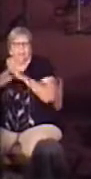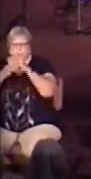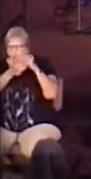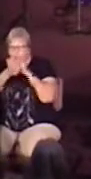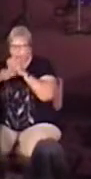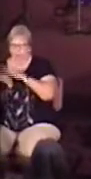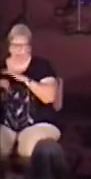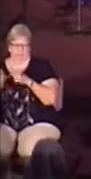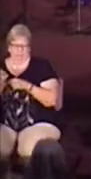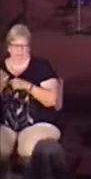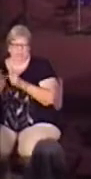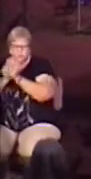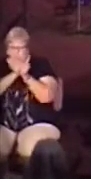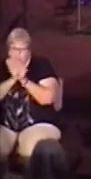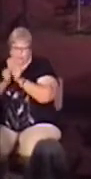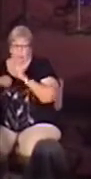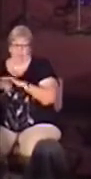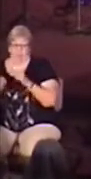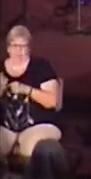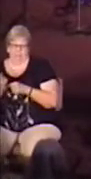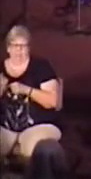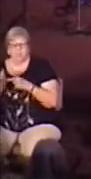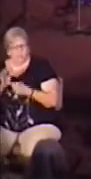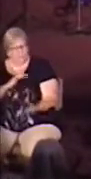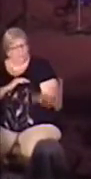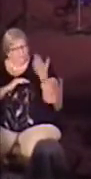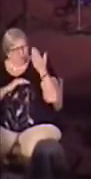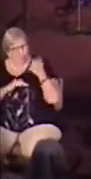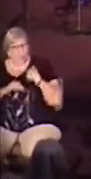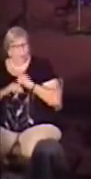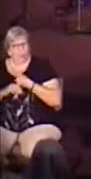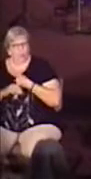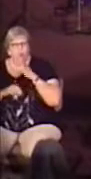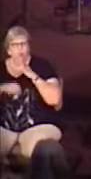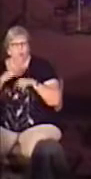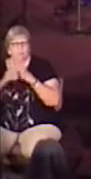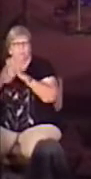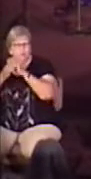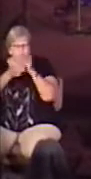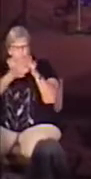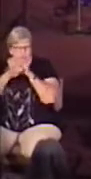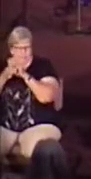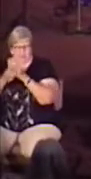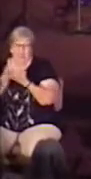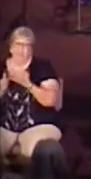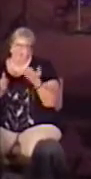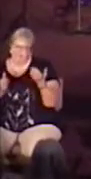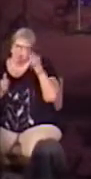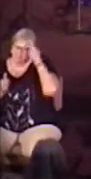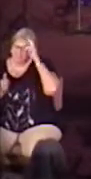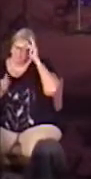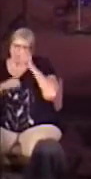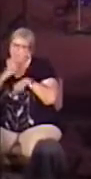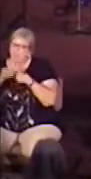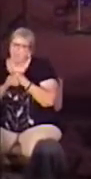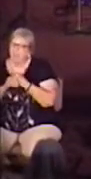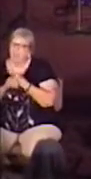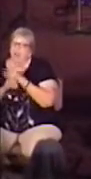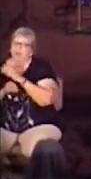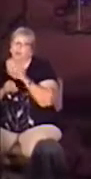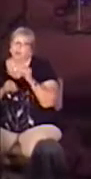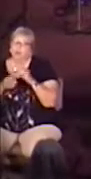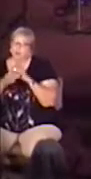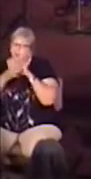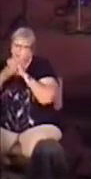on this. We can be together on this. And so this morning we're going to talk about unity. There is a misconception, though, about unity. And the